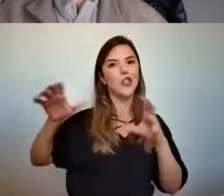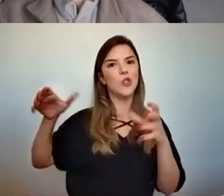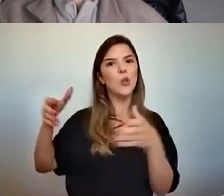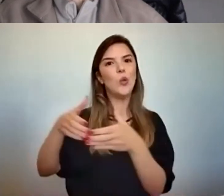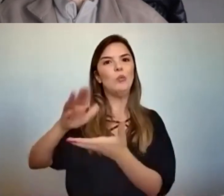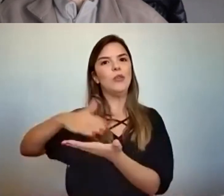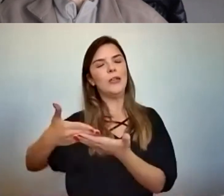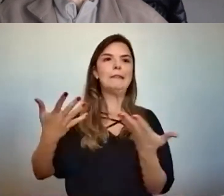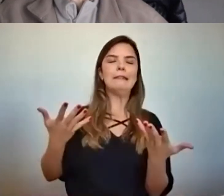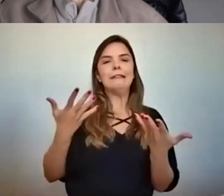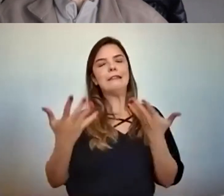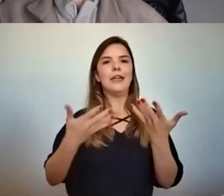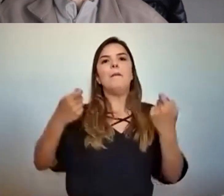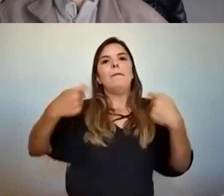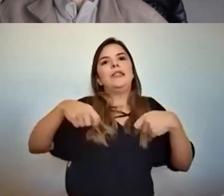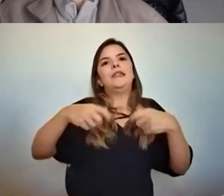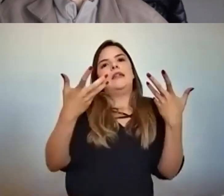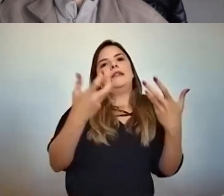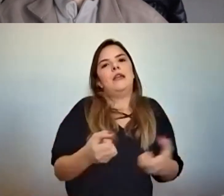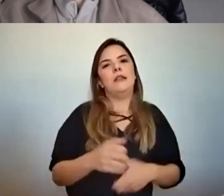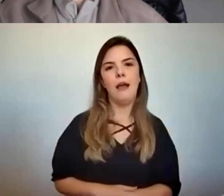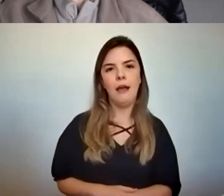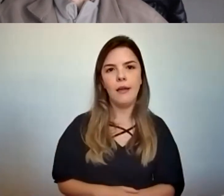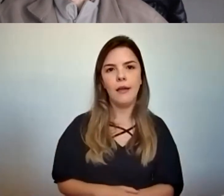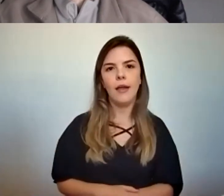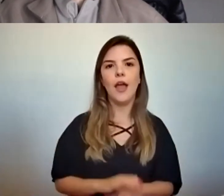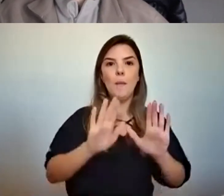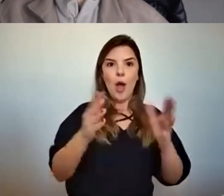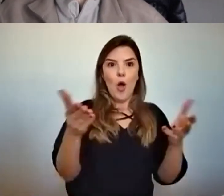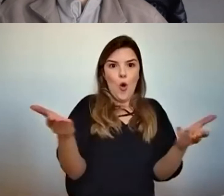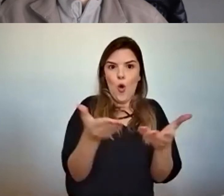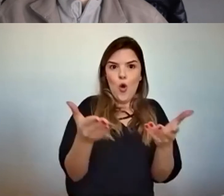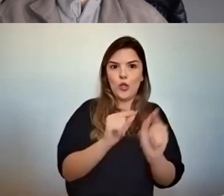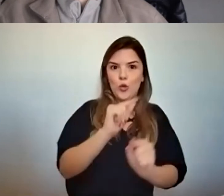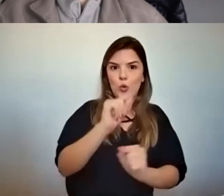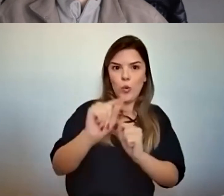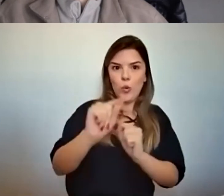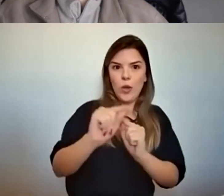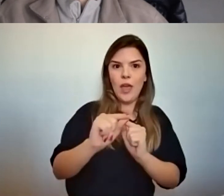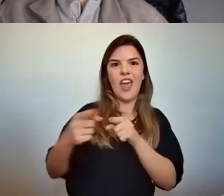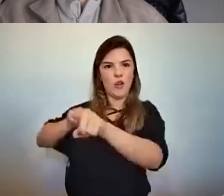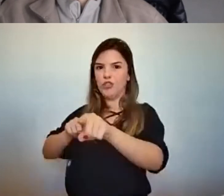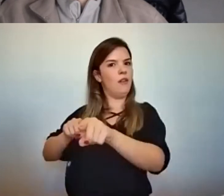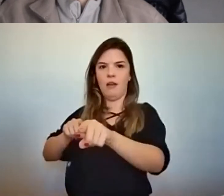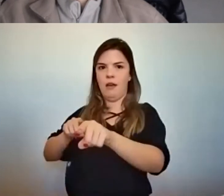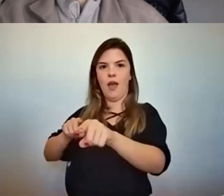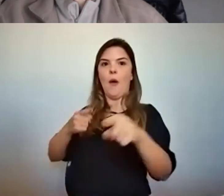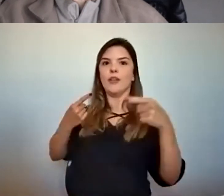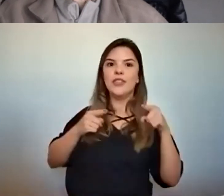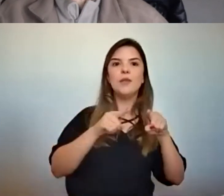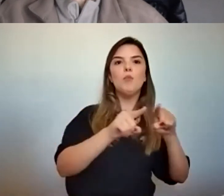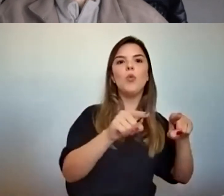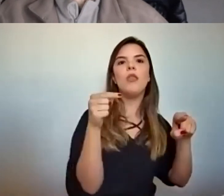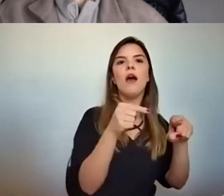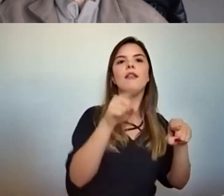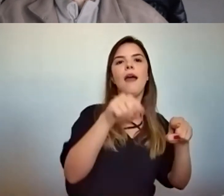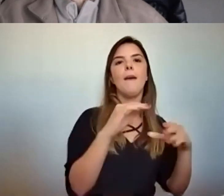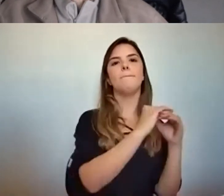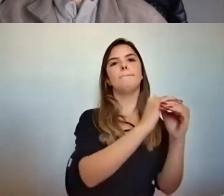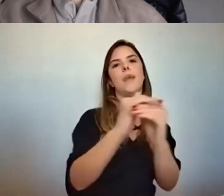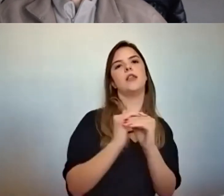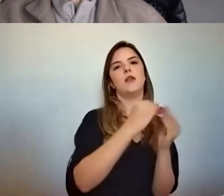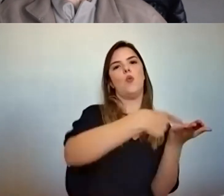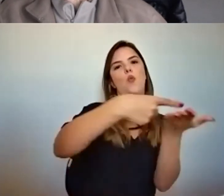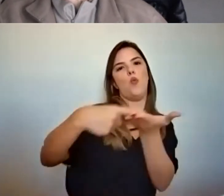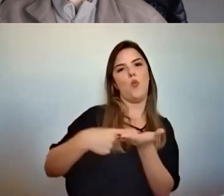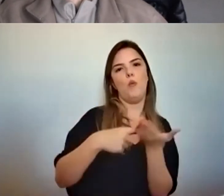while, simultaneous interpreting became standard. And when you actually compare the performance, I did a